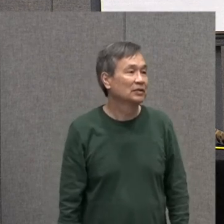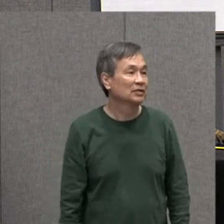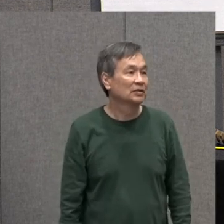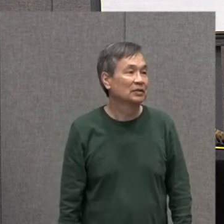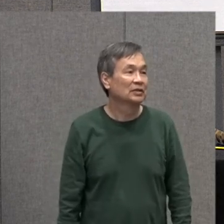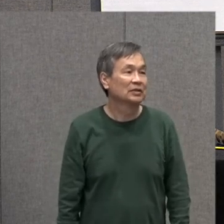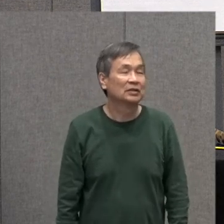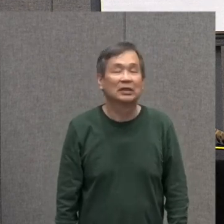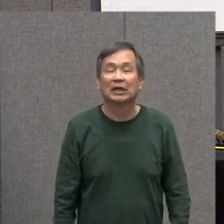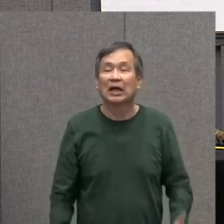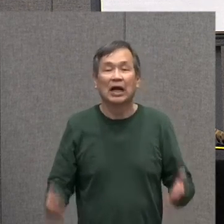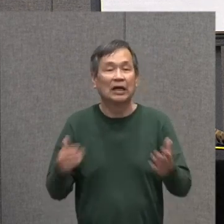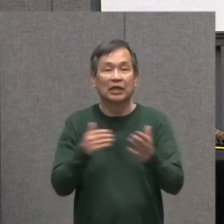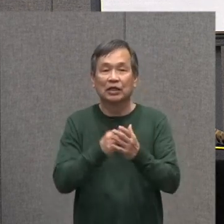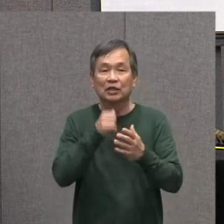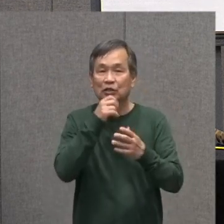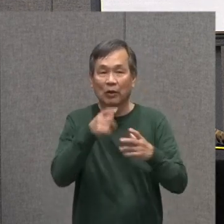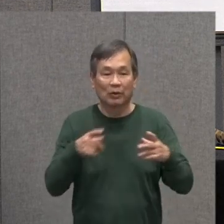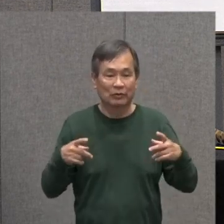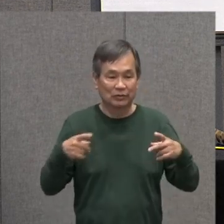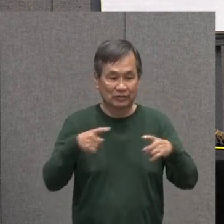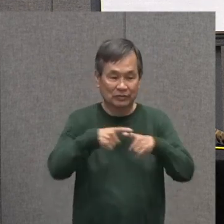want them to cross.